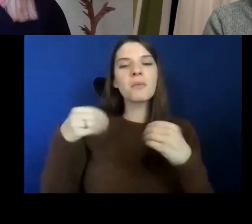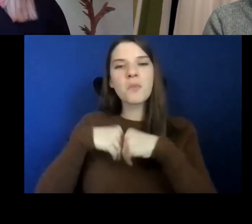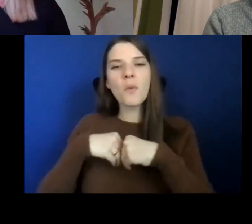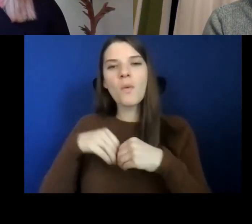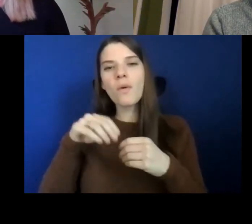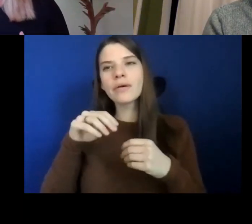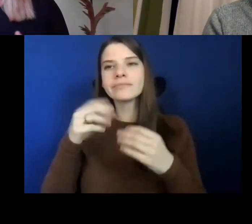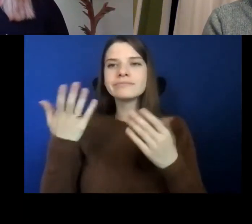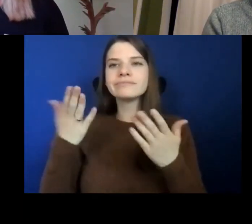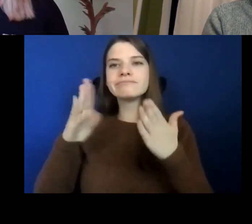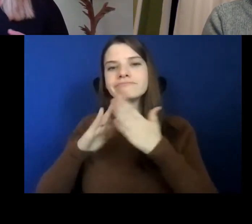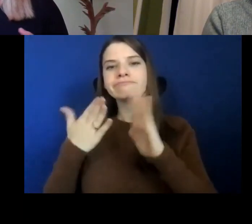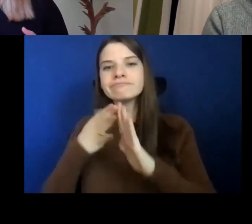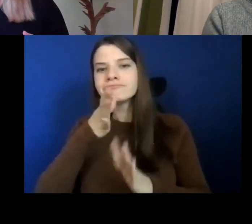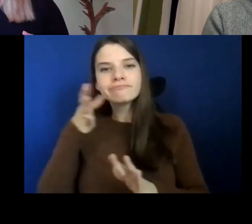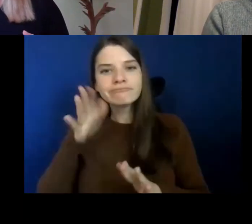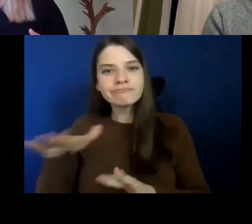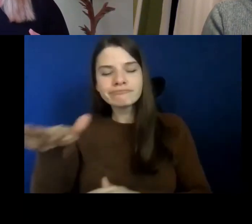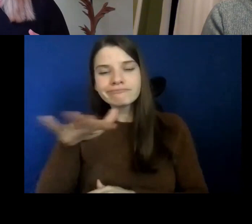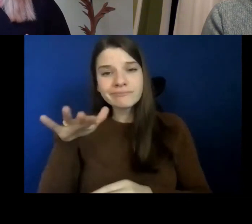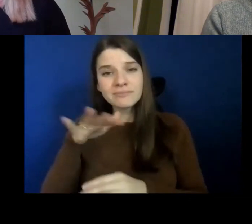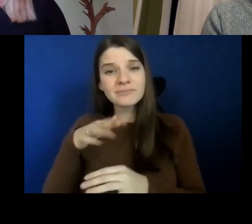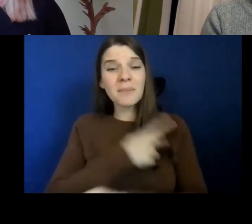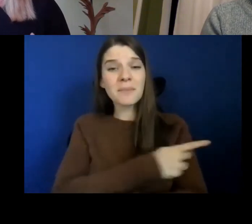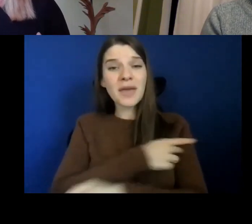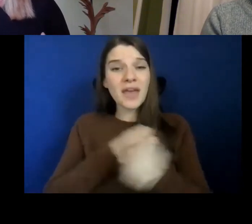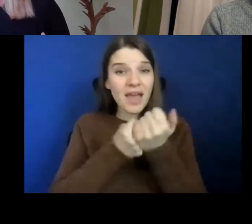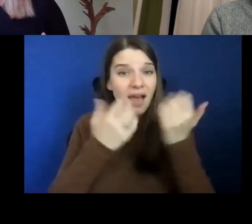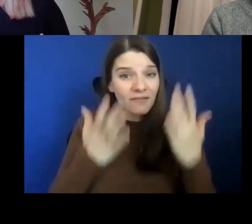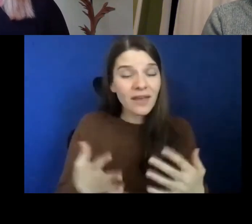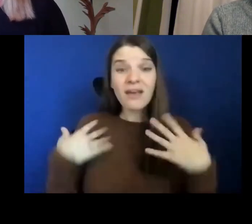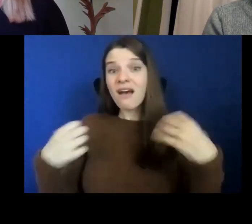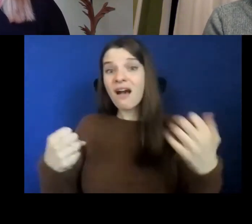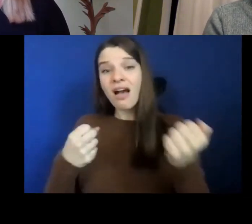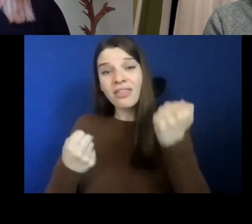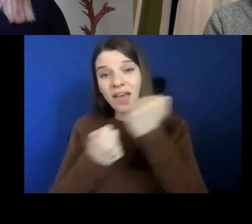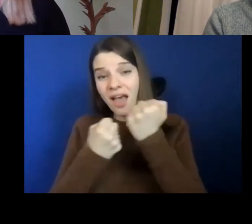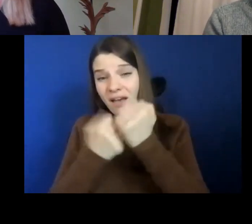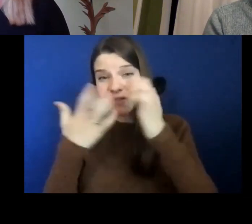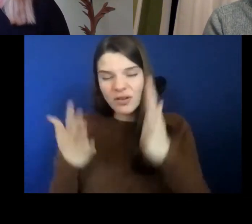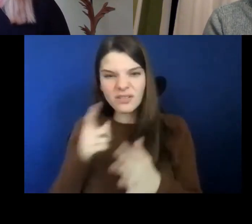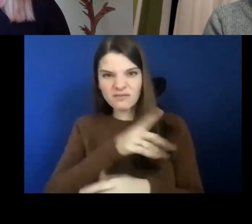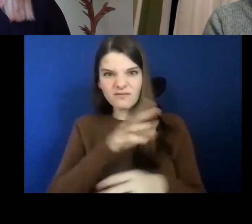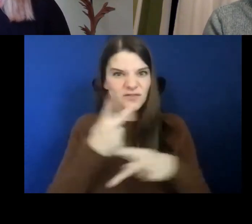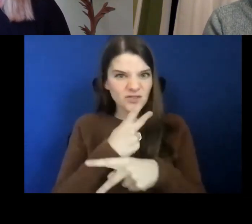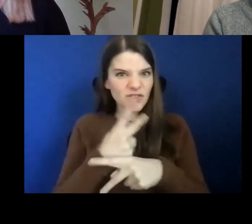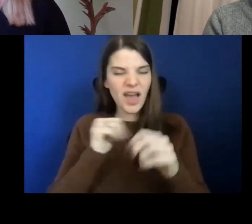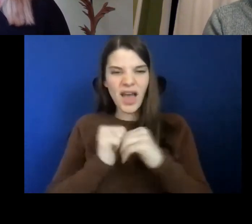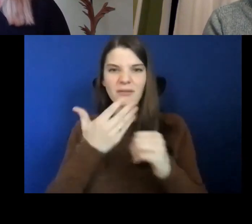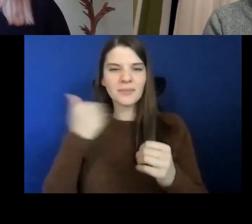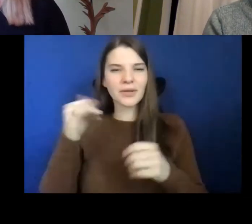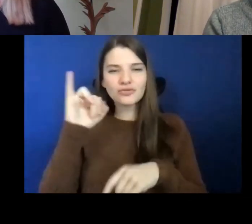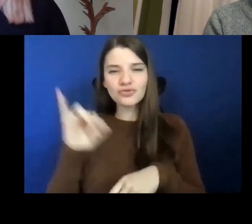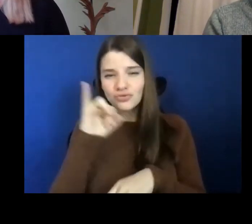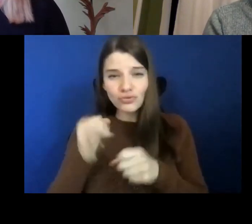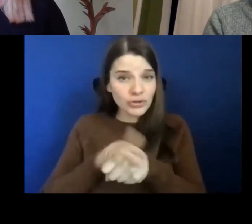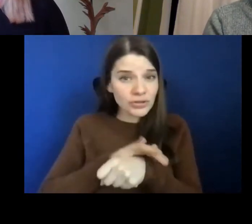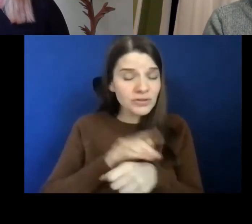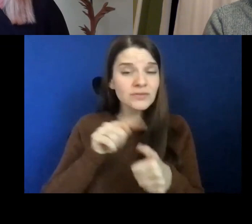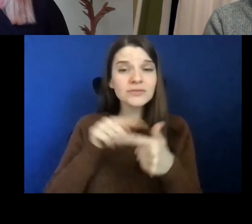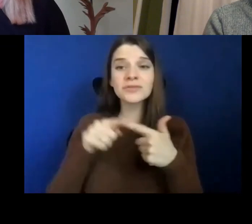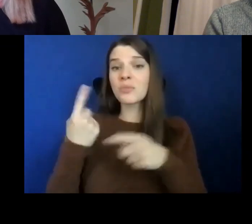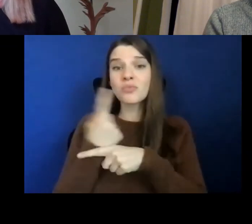rural areas, patient advocates, health advocates, helping people figure out how to get insurance, helping people get